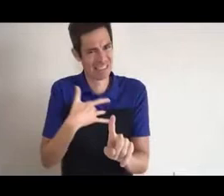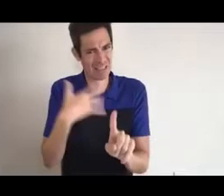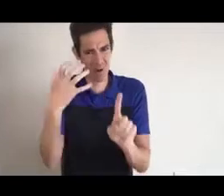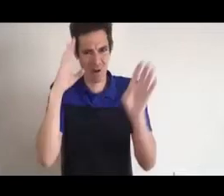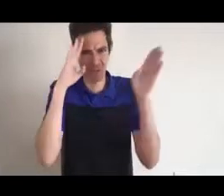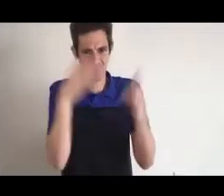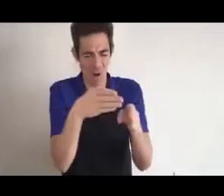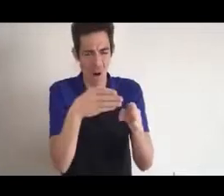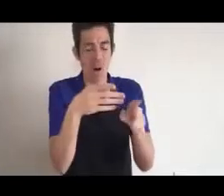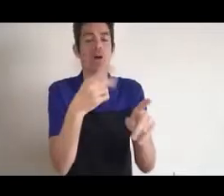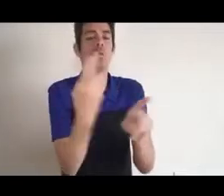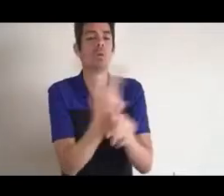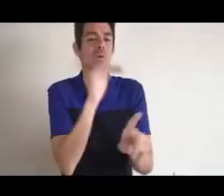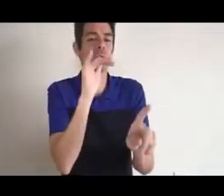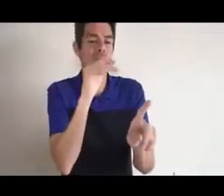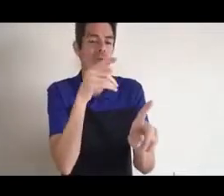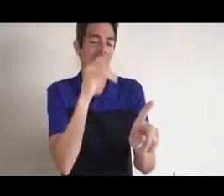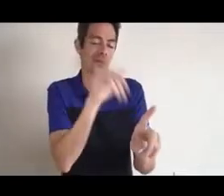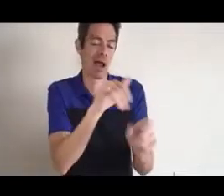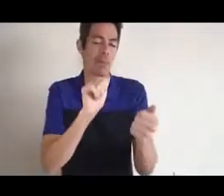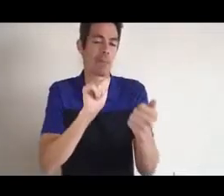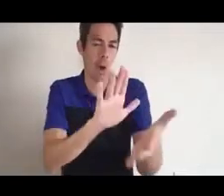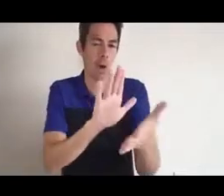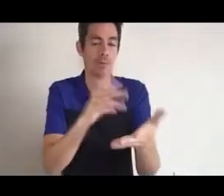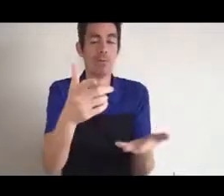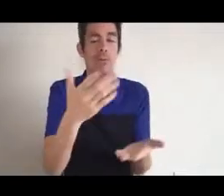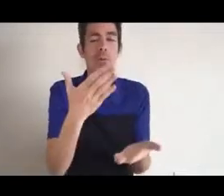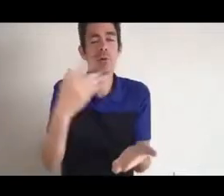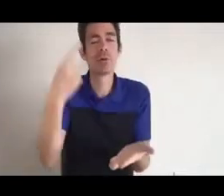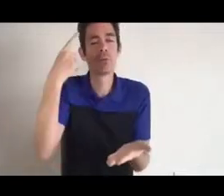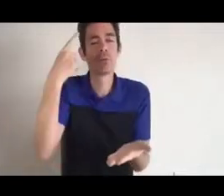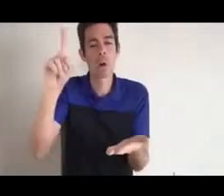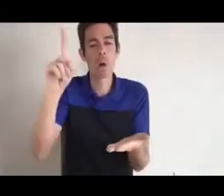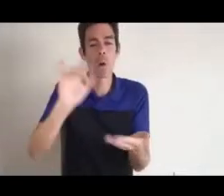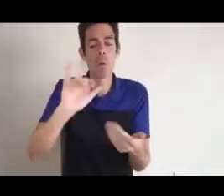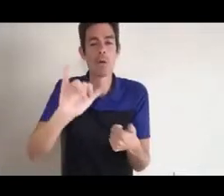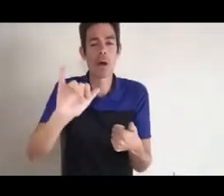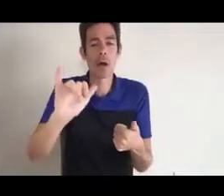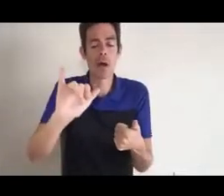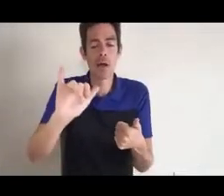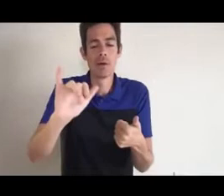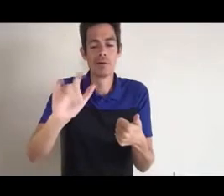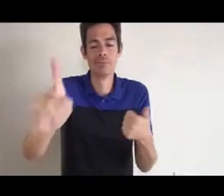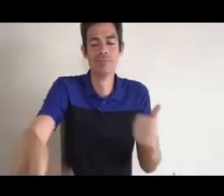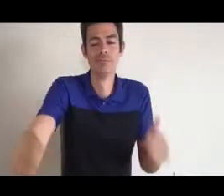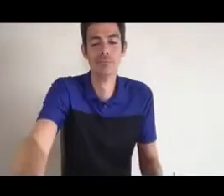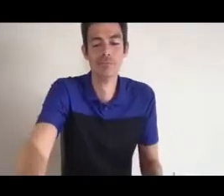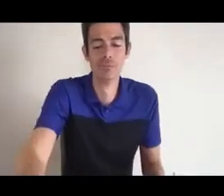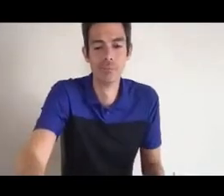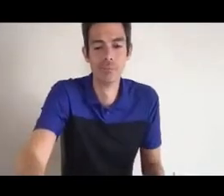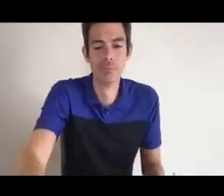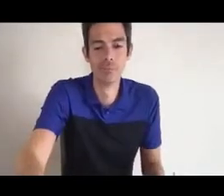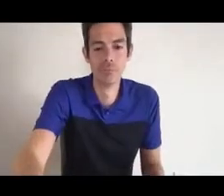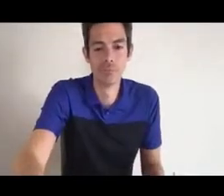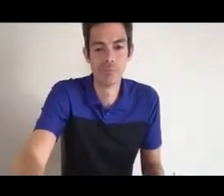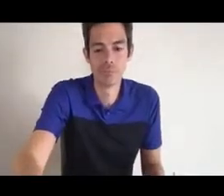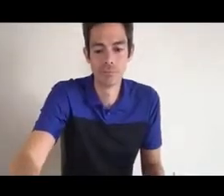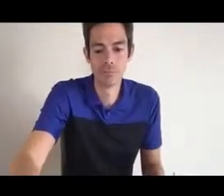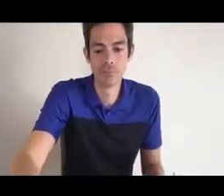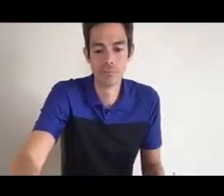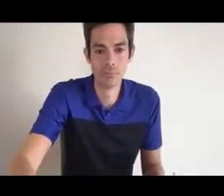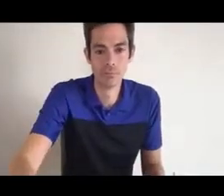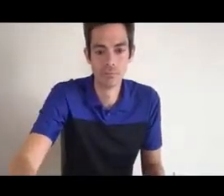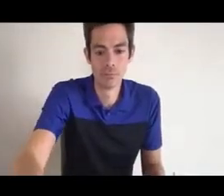how I'm explaining how you want to create a sentence. So use this approach. This would be good